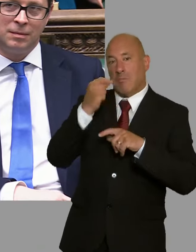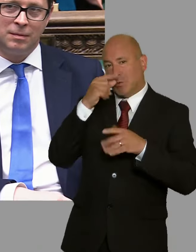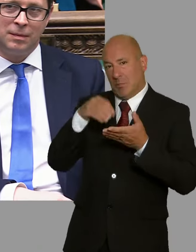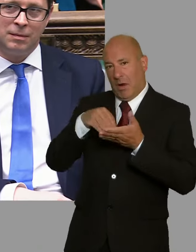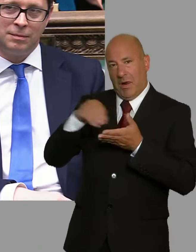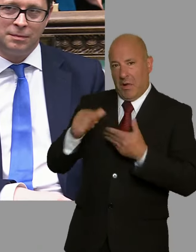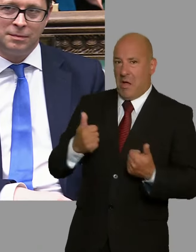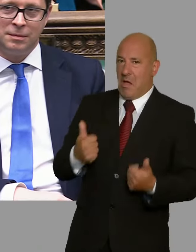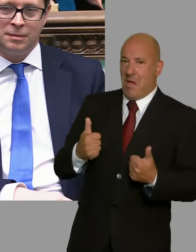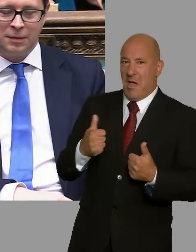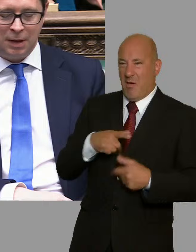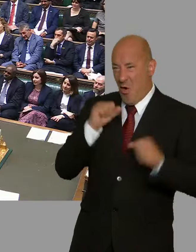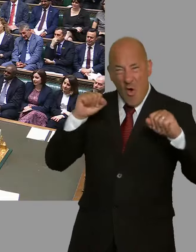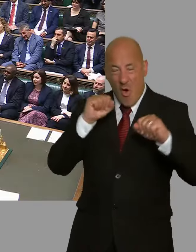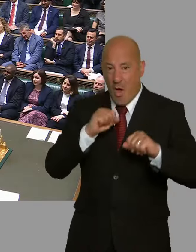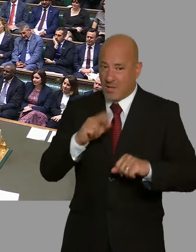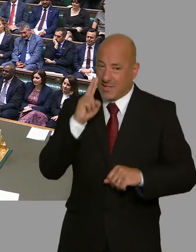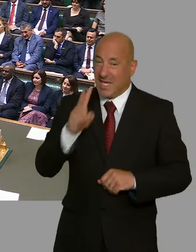any of them ever trust him again?